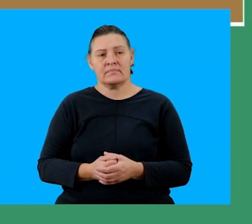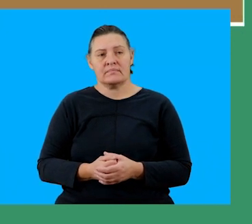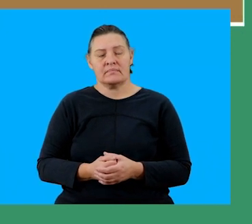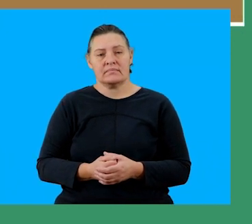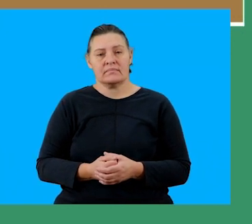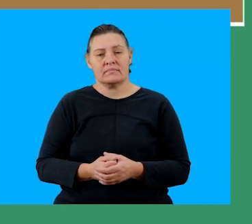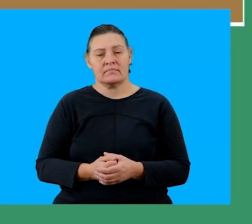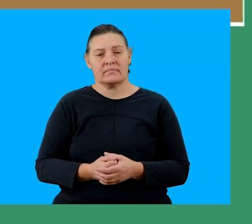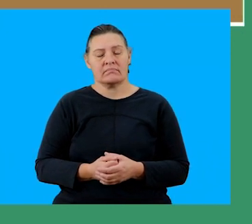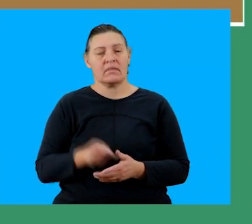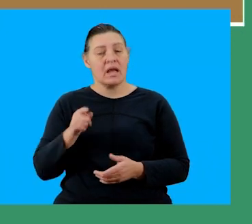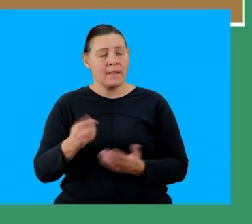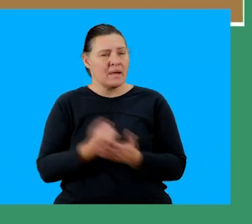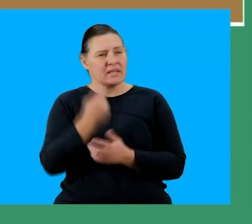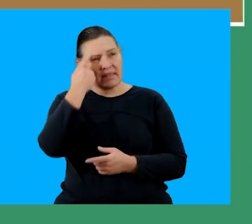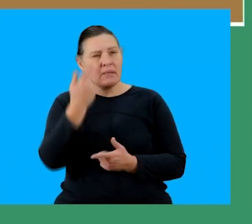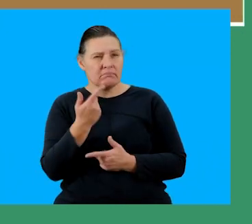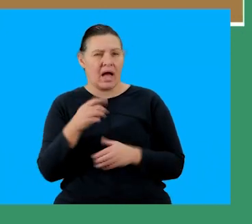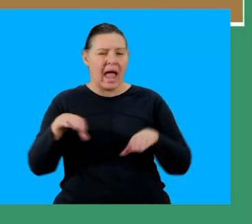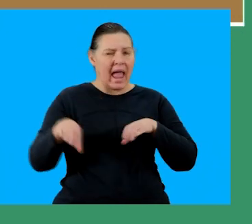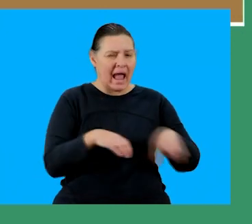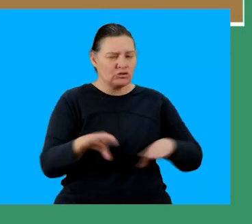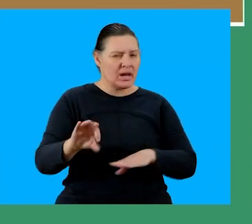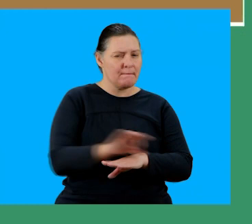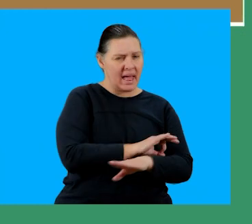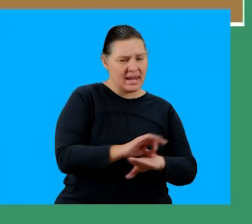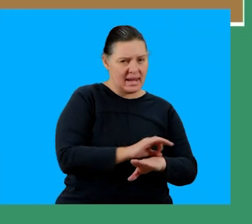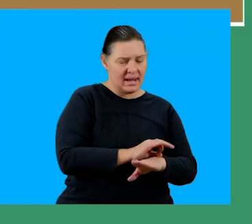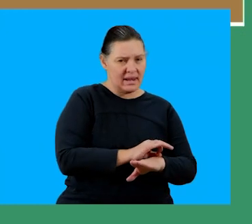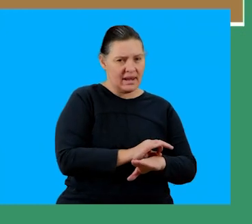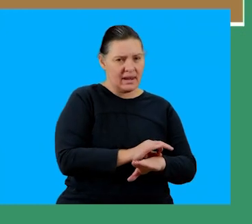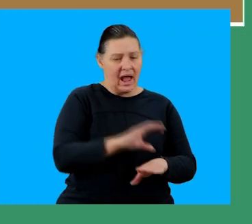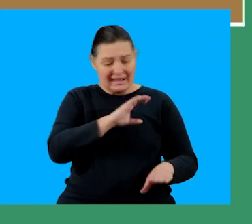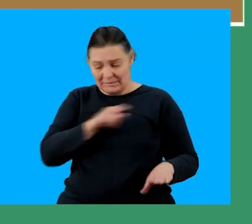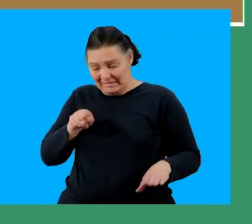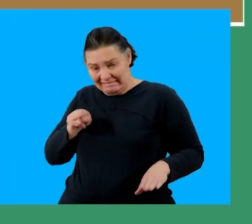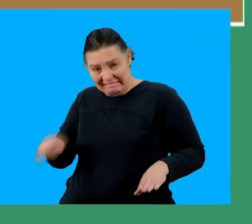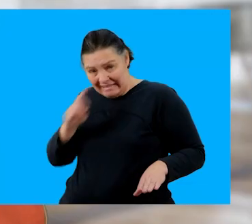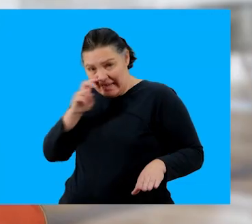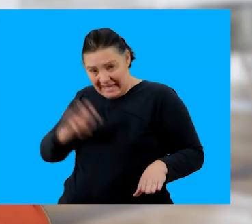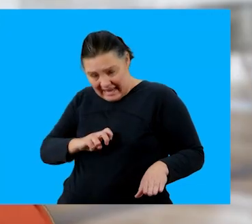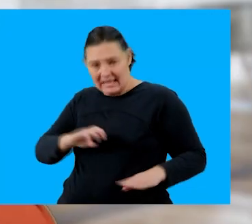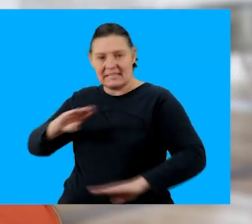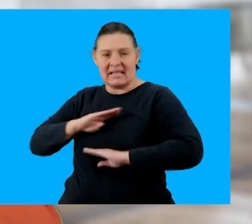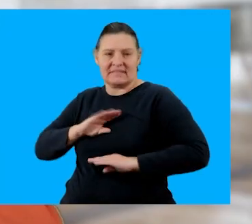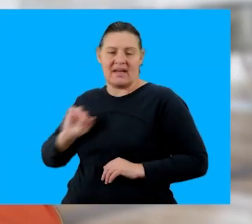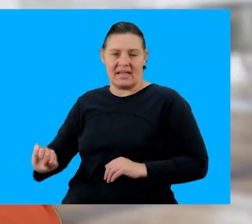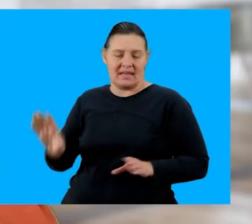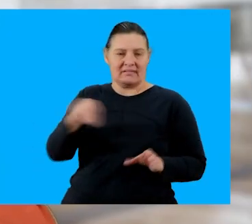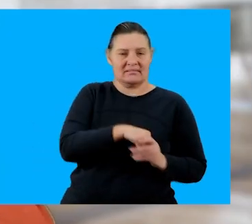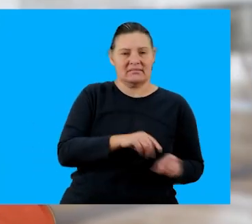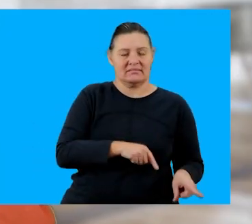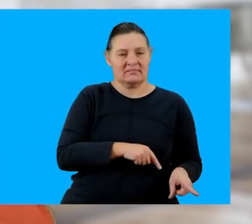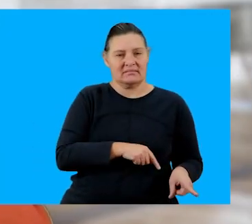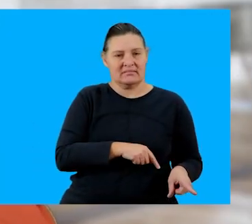business. He must consider an action plan to satisfy the needs of customers. So in the action plan that he